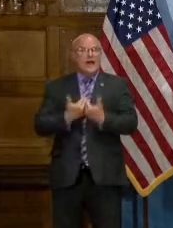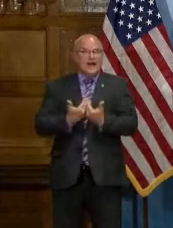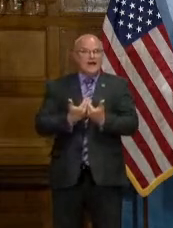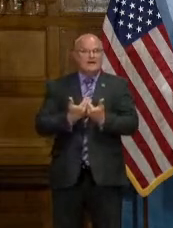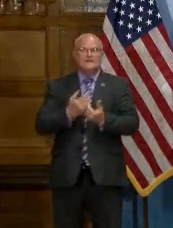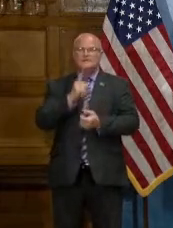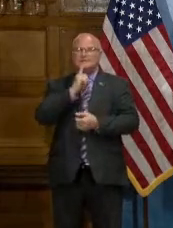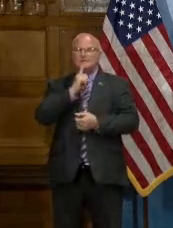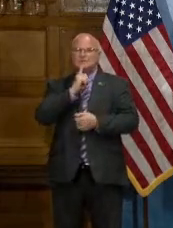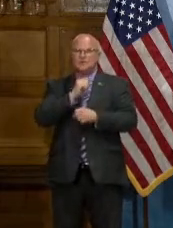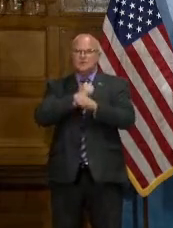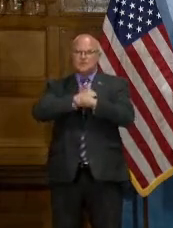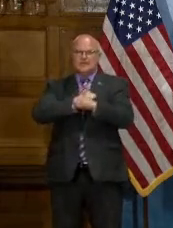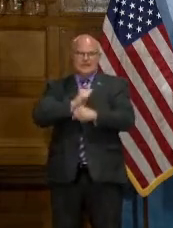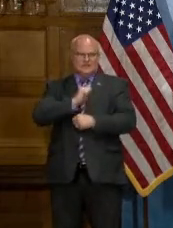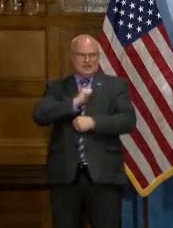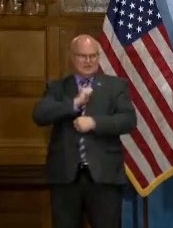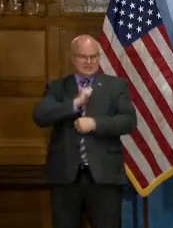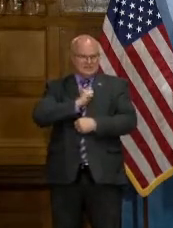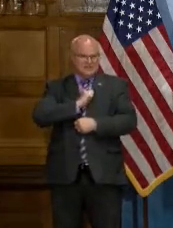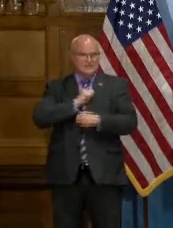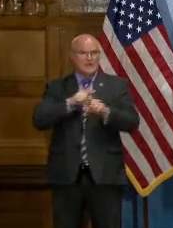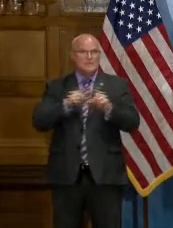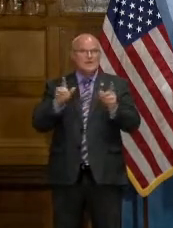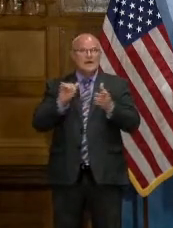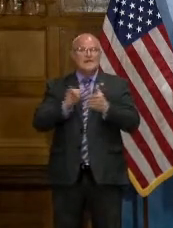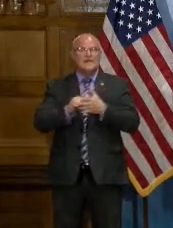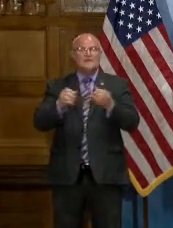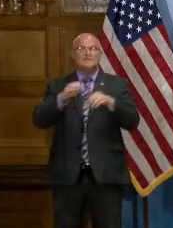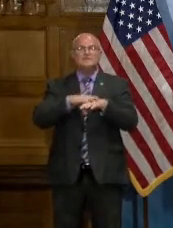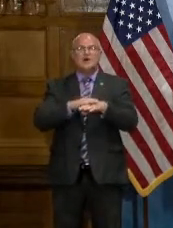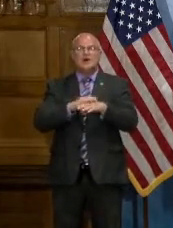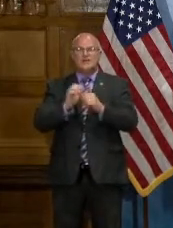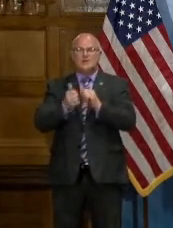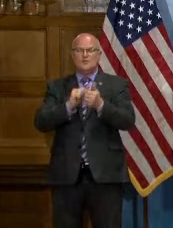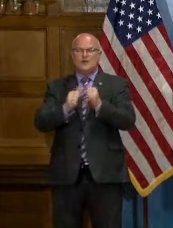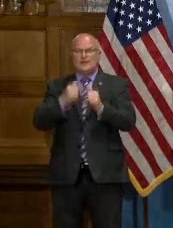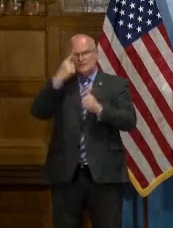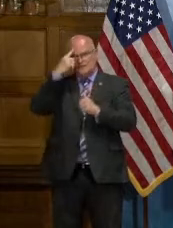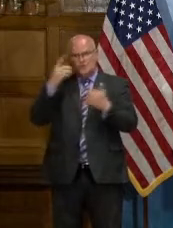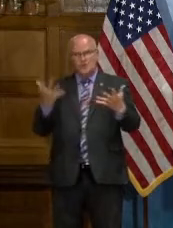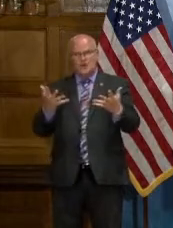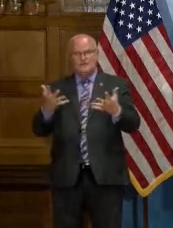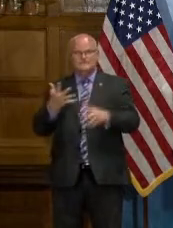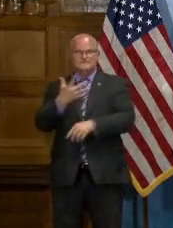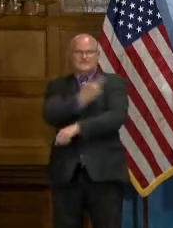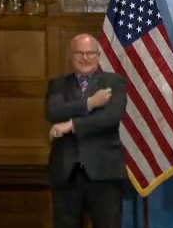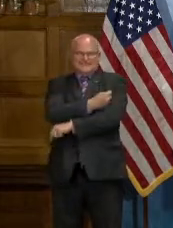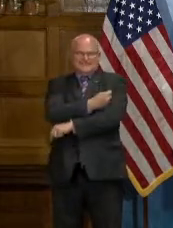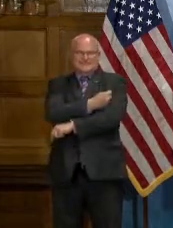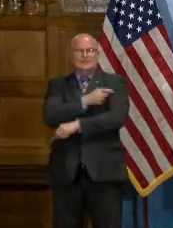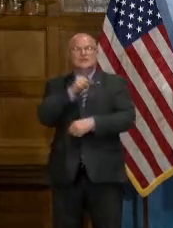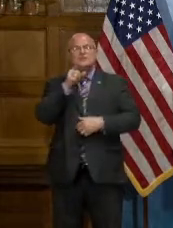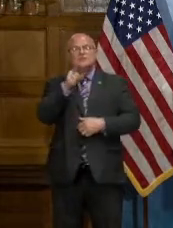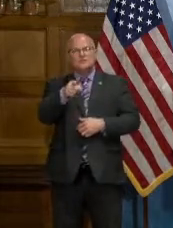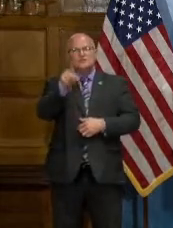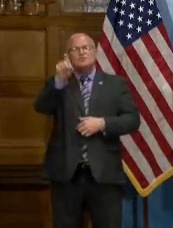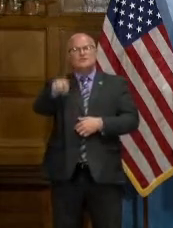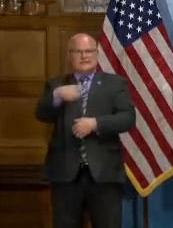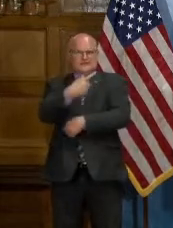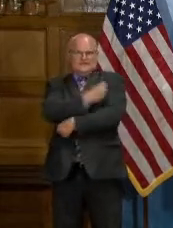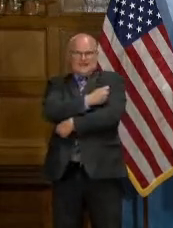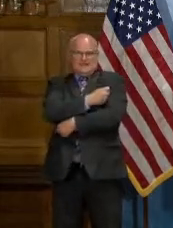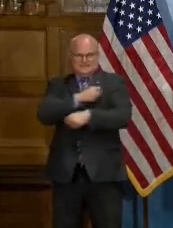making sure we protect ourselves, but that puts us on the race to a vaccine. Get the vaccine. We need